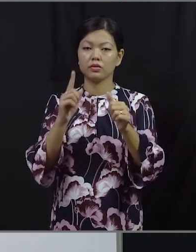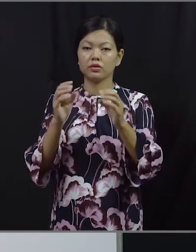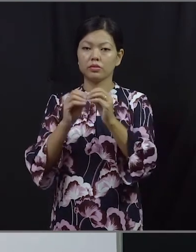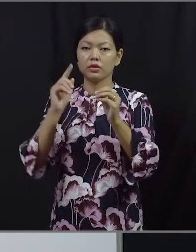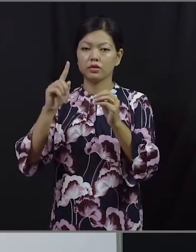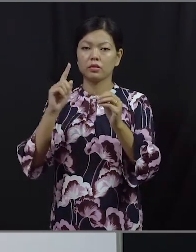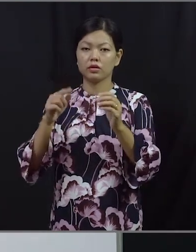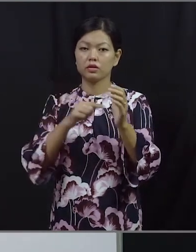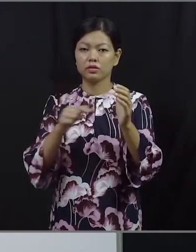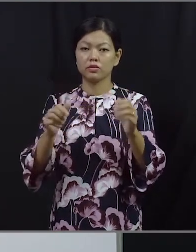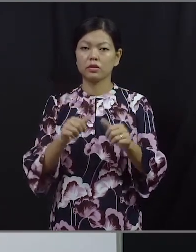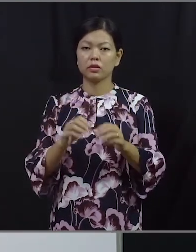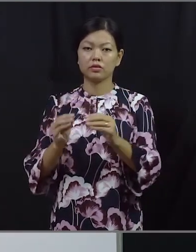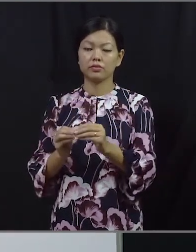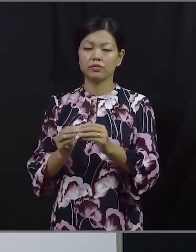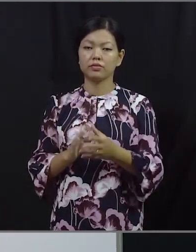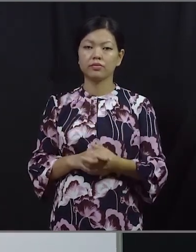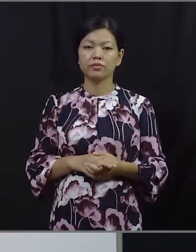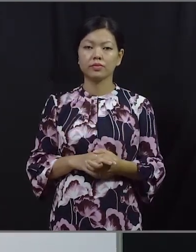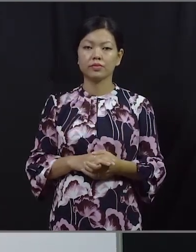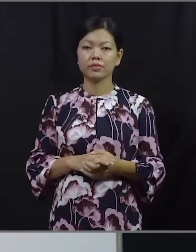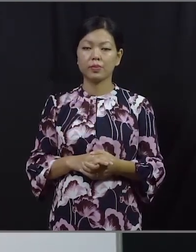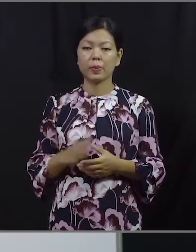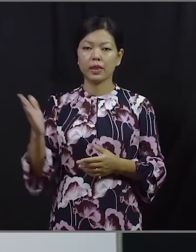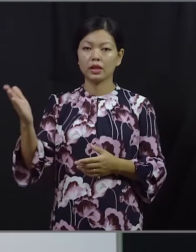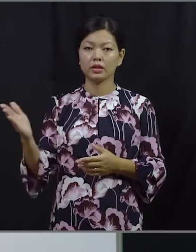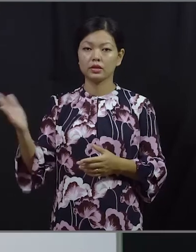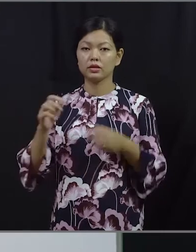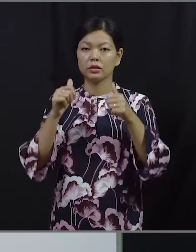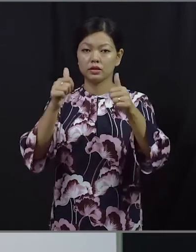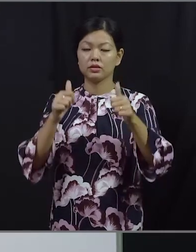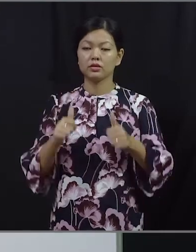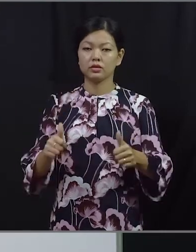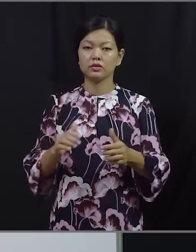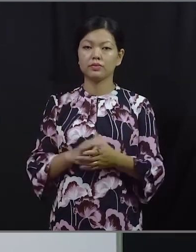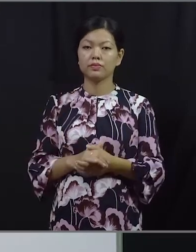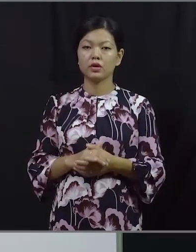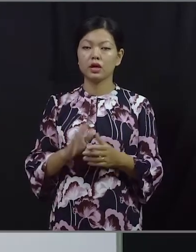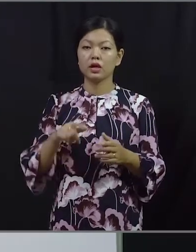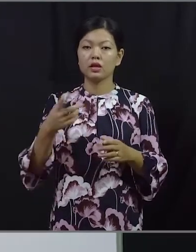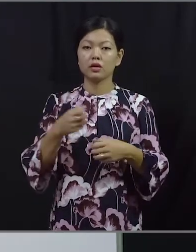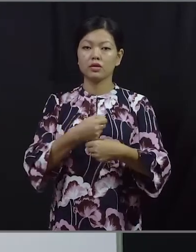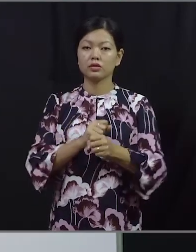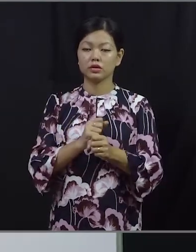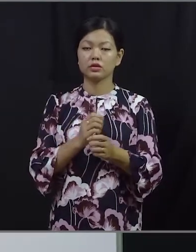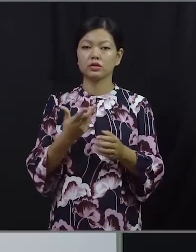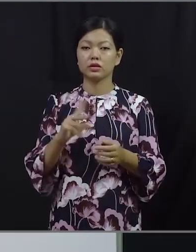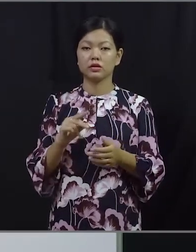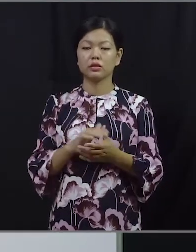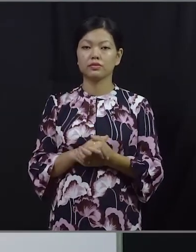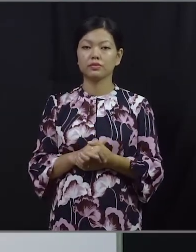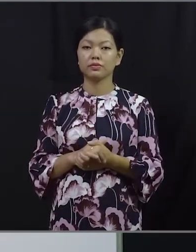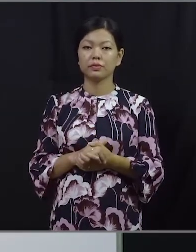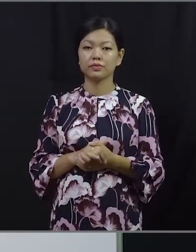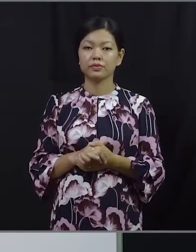dash divided by AB. Okay. So this is the final expression. Okay, now let's modify this. Okay, let's modify this